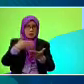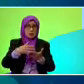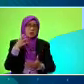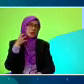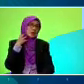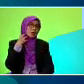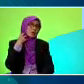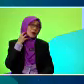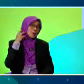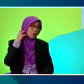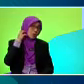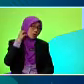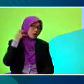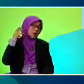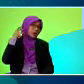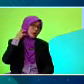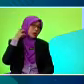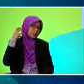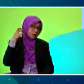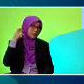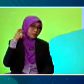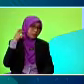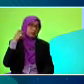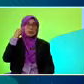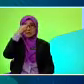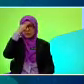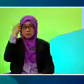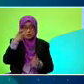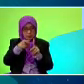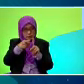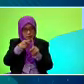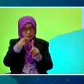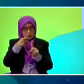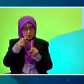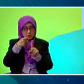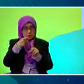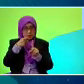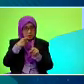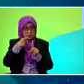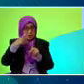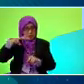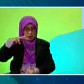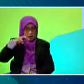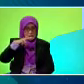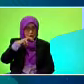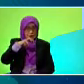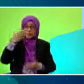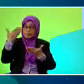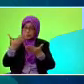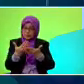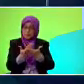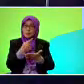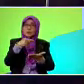flu, and fever. That's right. Yeah. Recently we have that pandemic COVID-19, and nowadays we